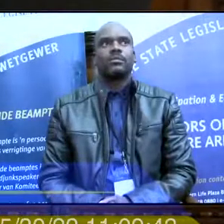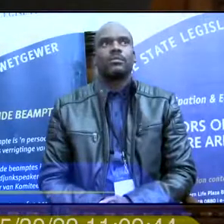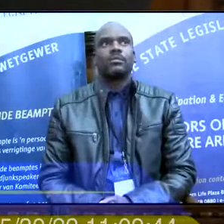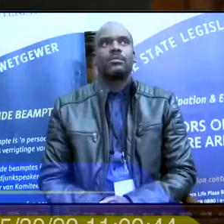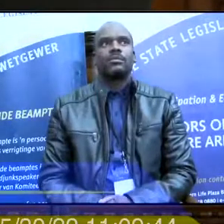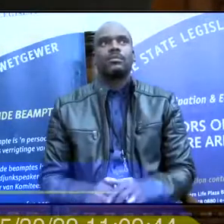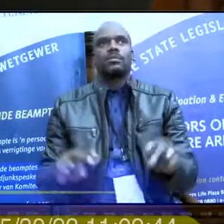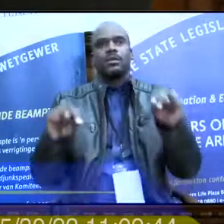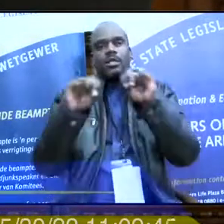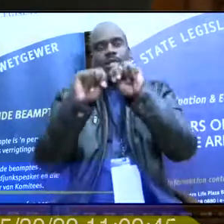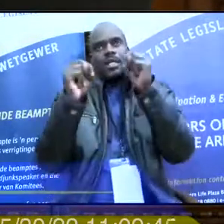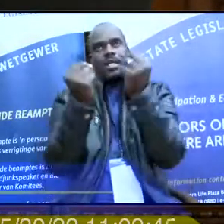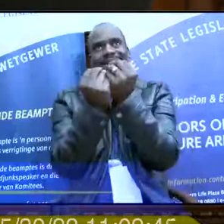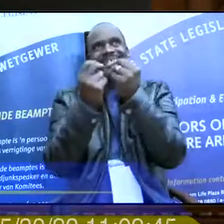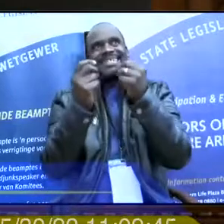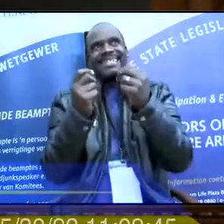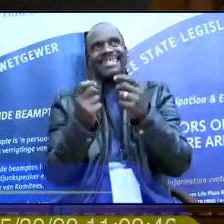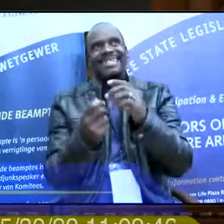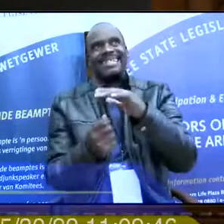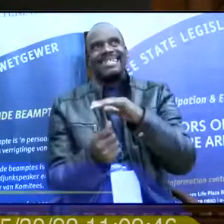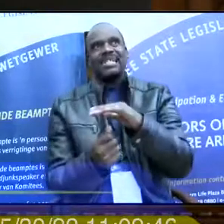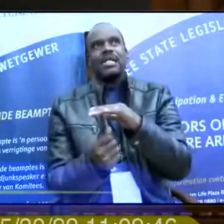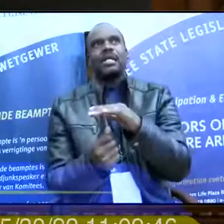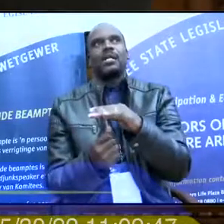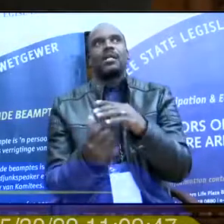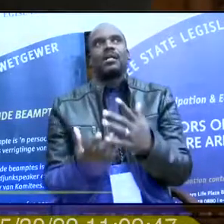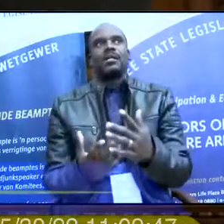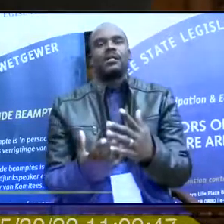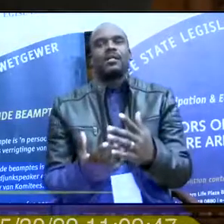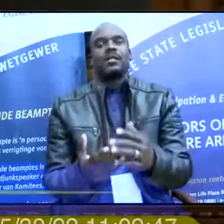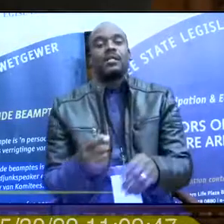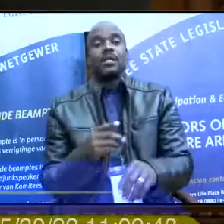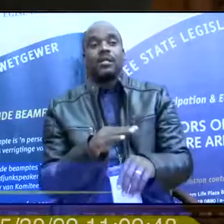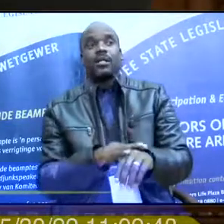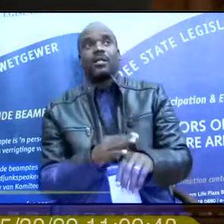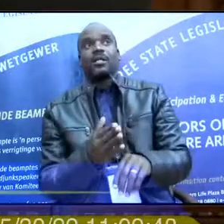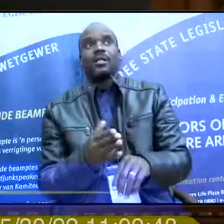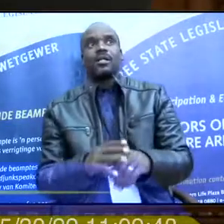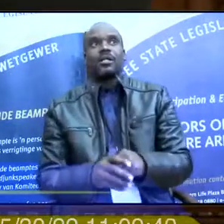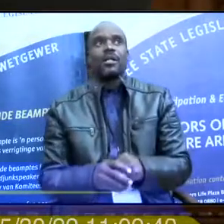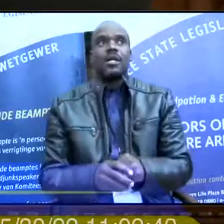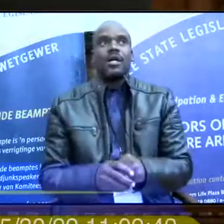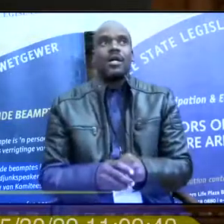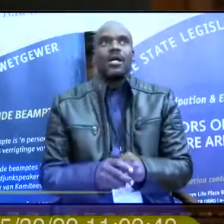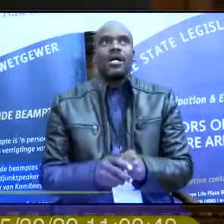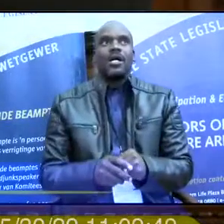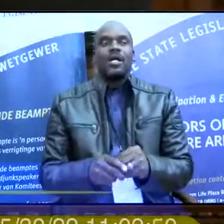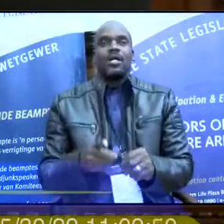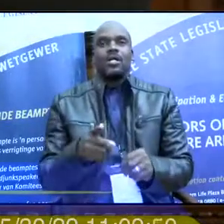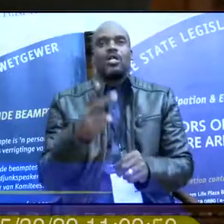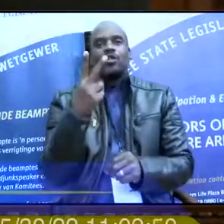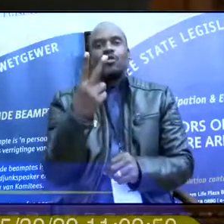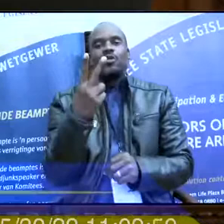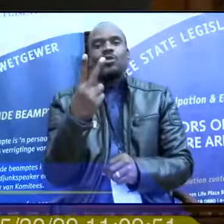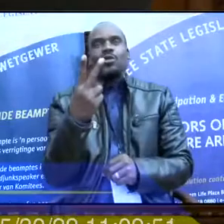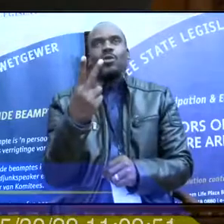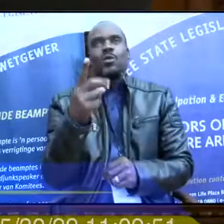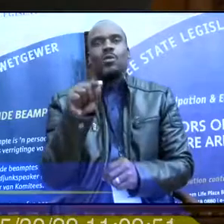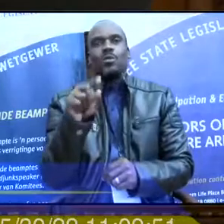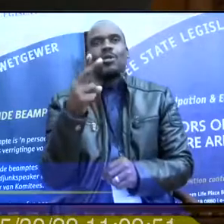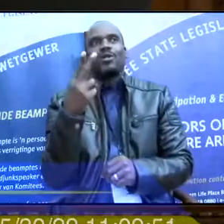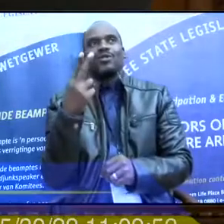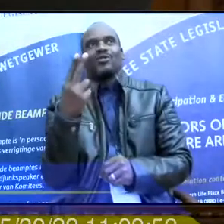national treasury also further predicted that the economy would slow down to 2.2 percent with a further